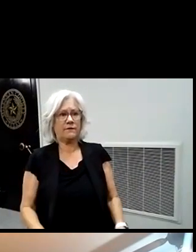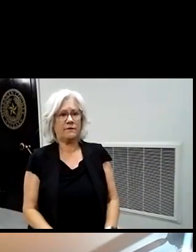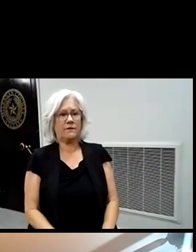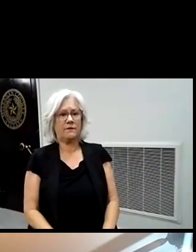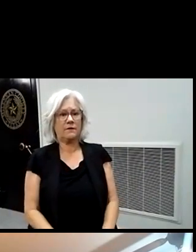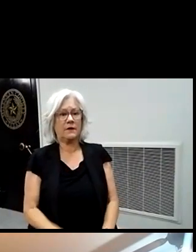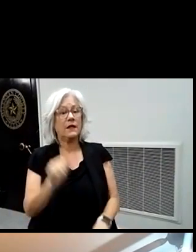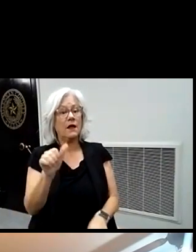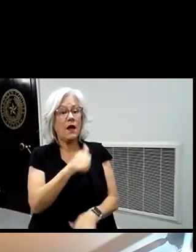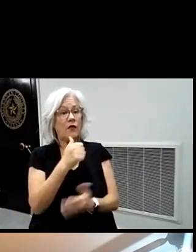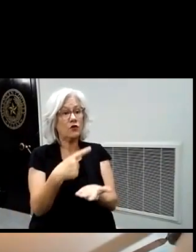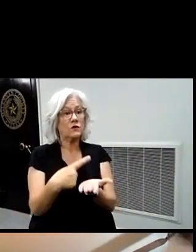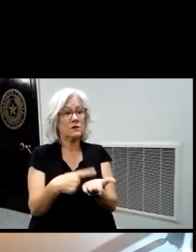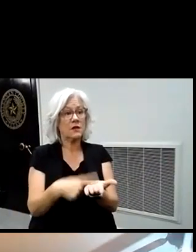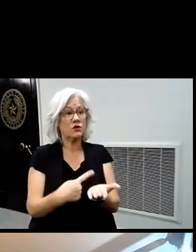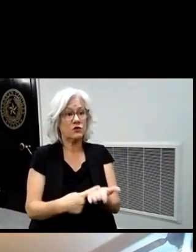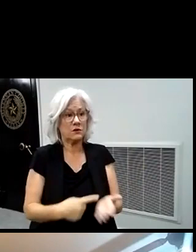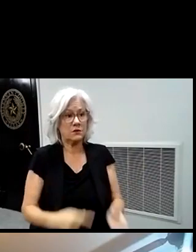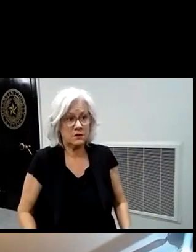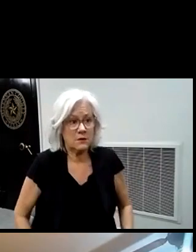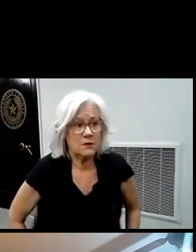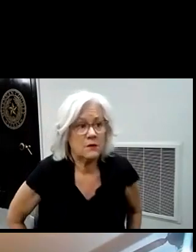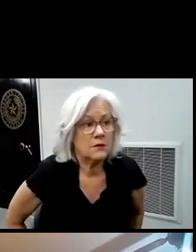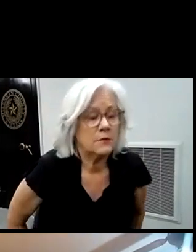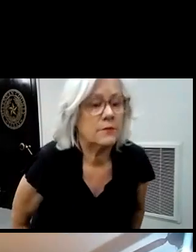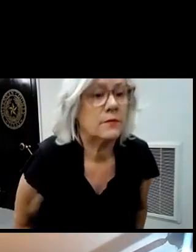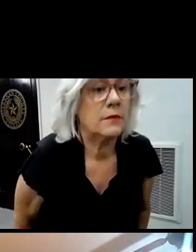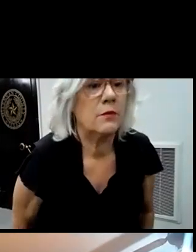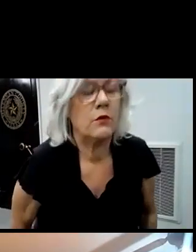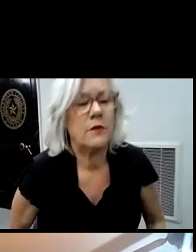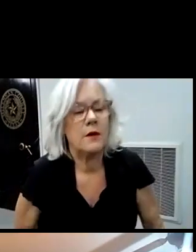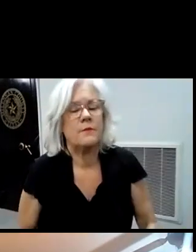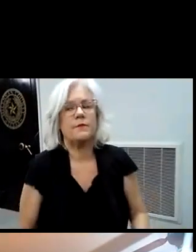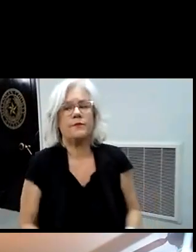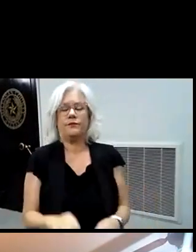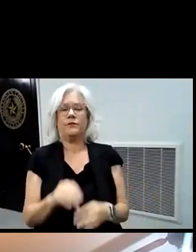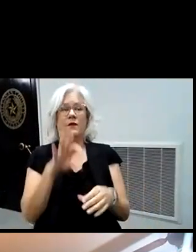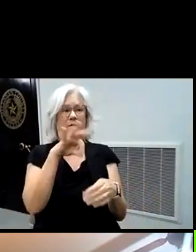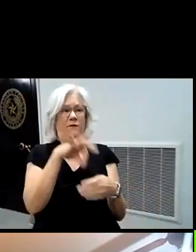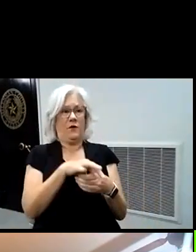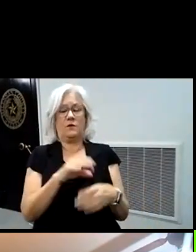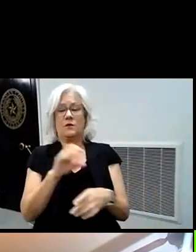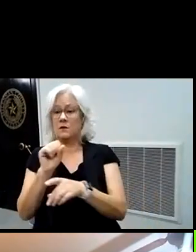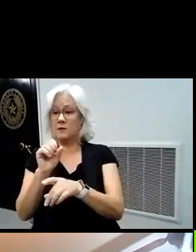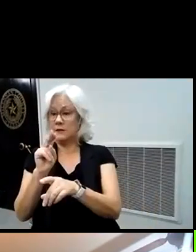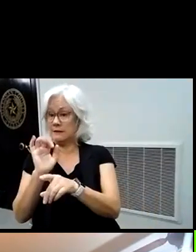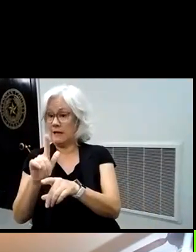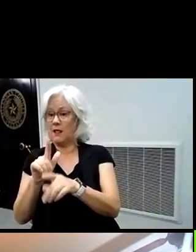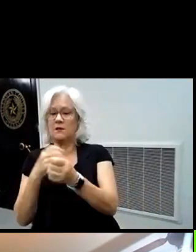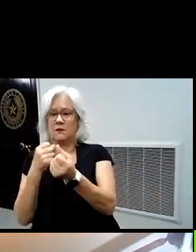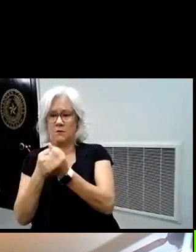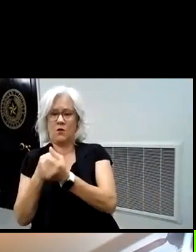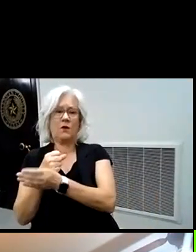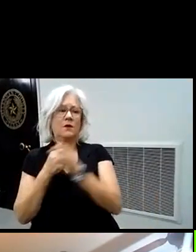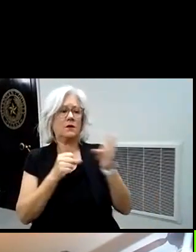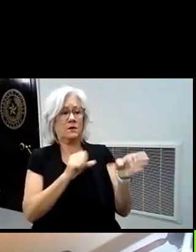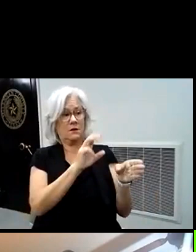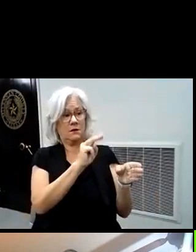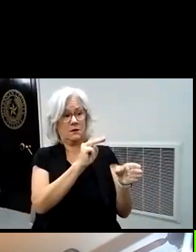Any other discussion? No other discussion, call for a vote. Commissioner Snell, Aye. Commissioner